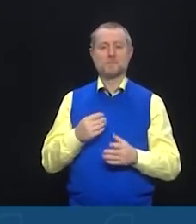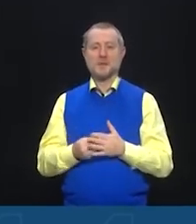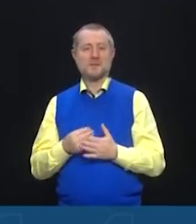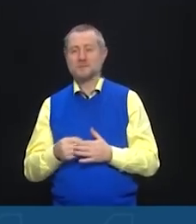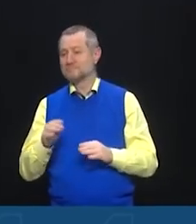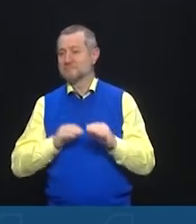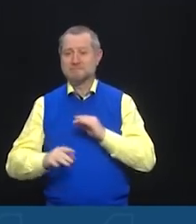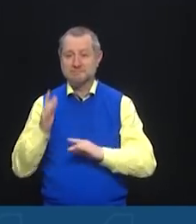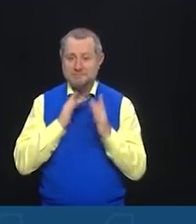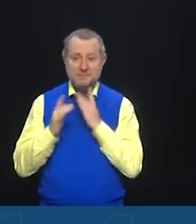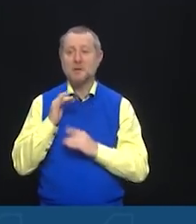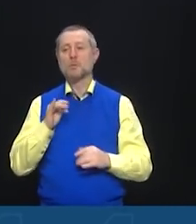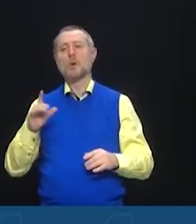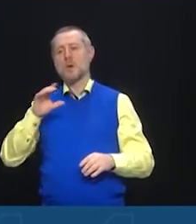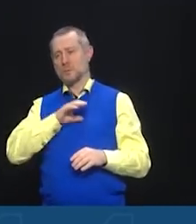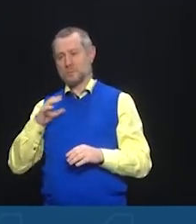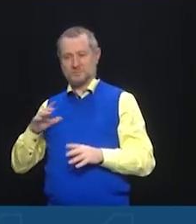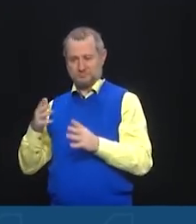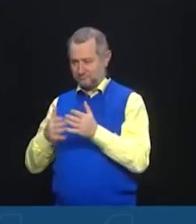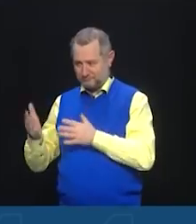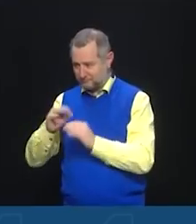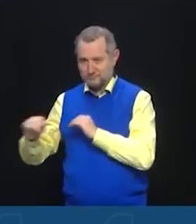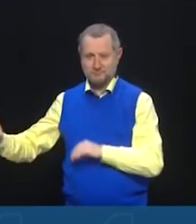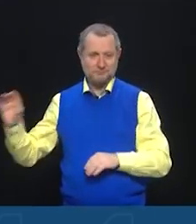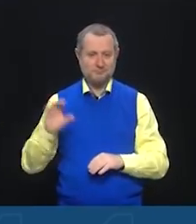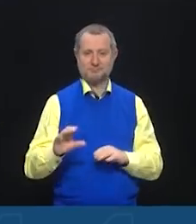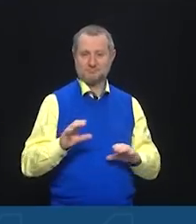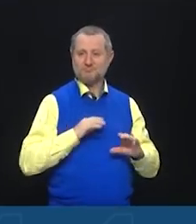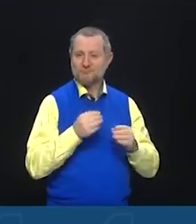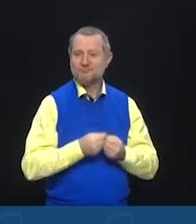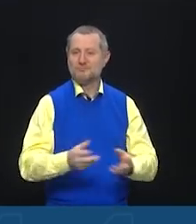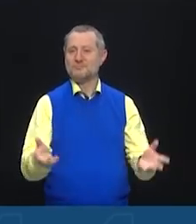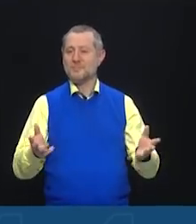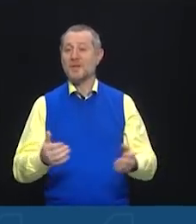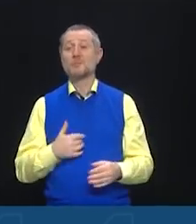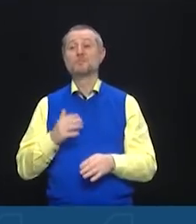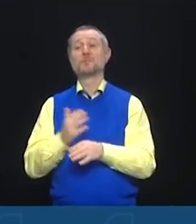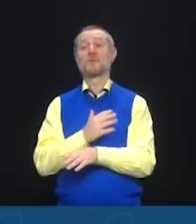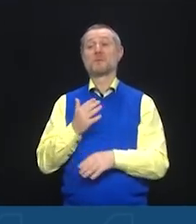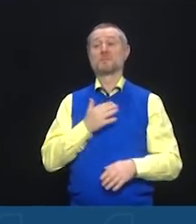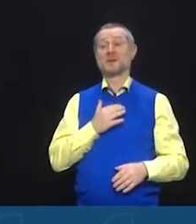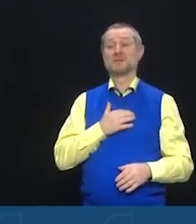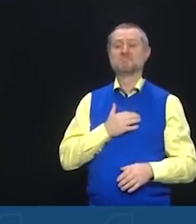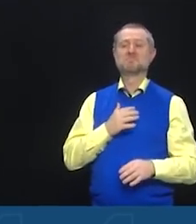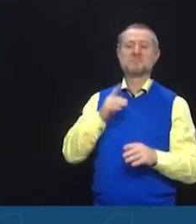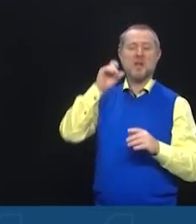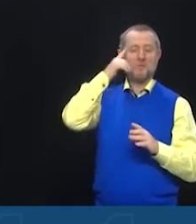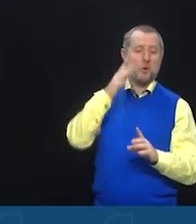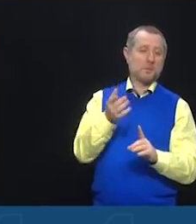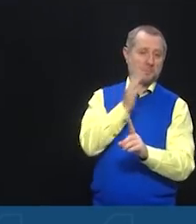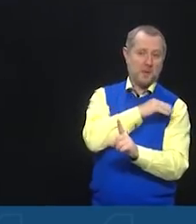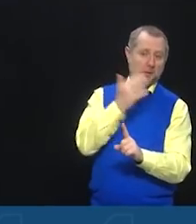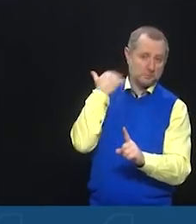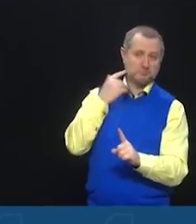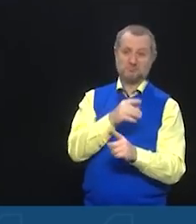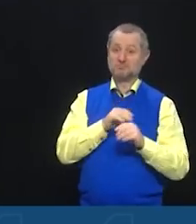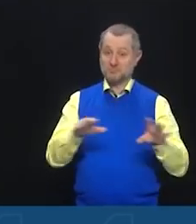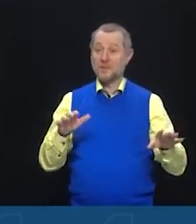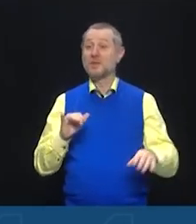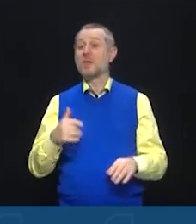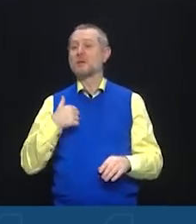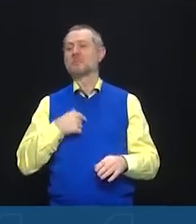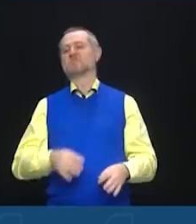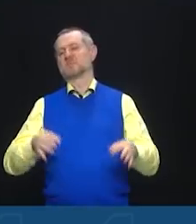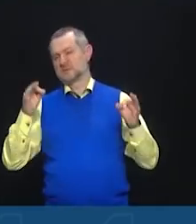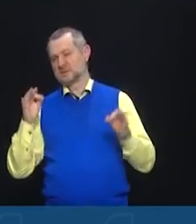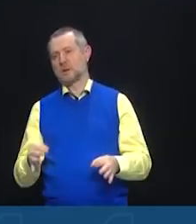planned by Congress to get in their hands, but before my time here was not out in the hands of people to give to the landlords. So therefore, no other governor